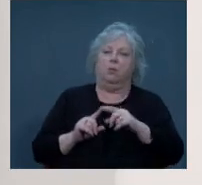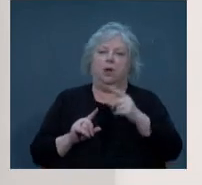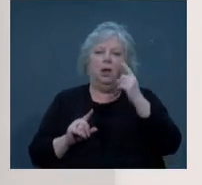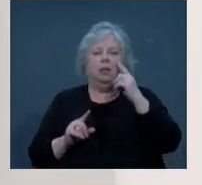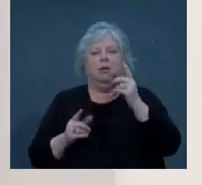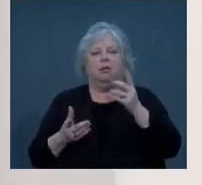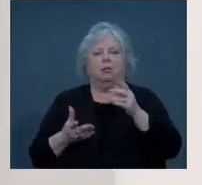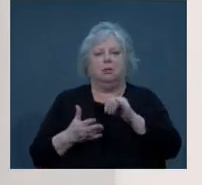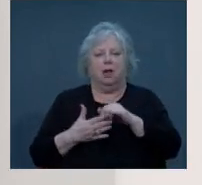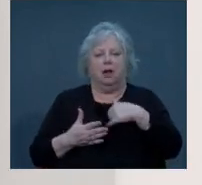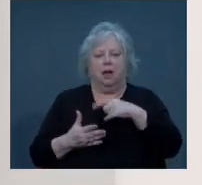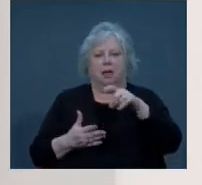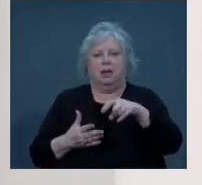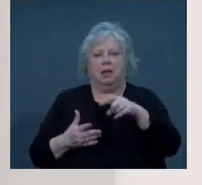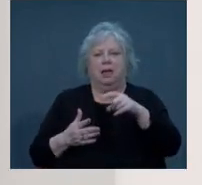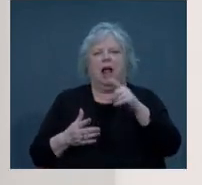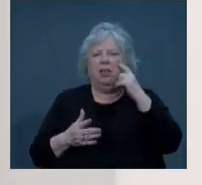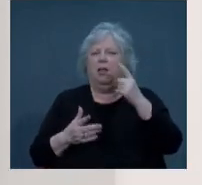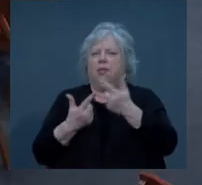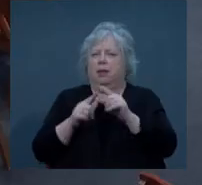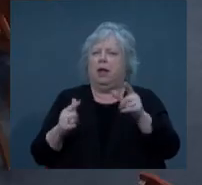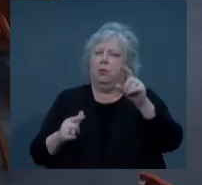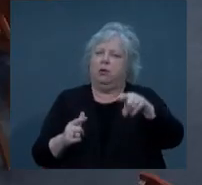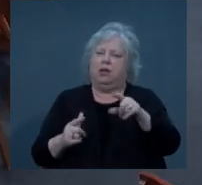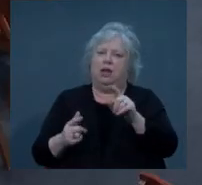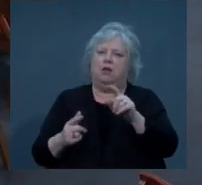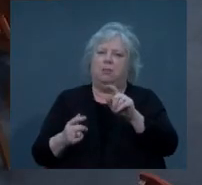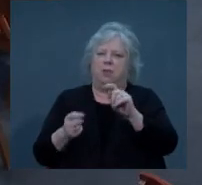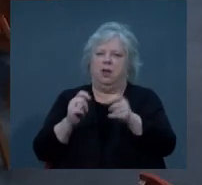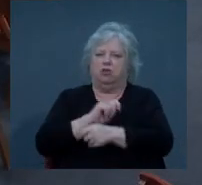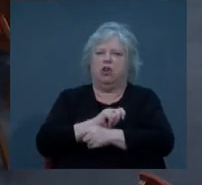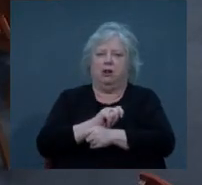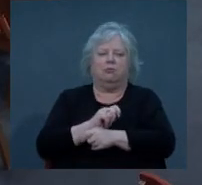thought that language needed to be reworked.